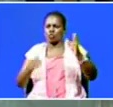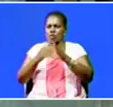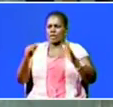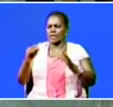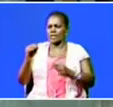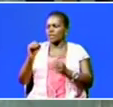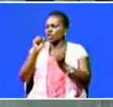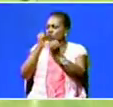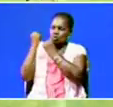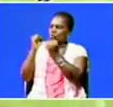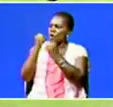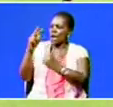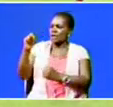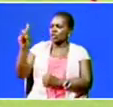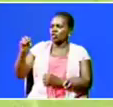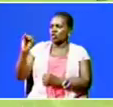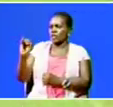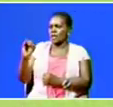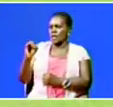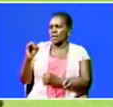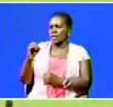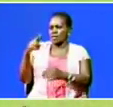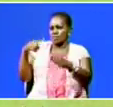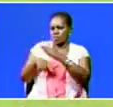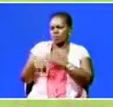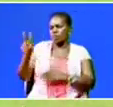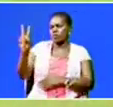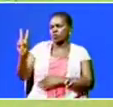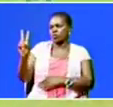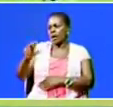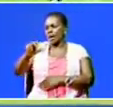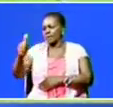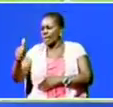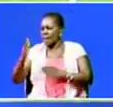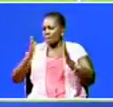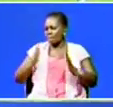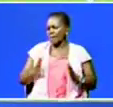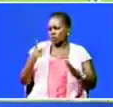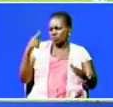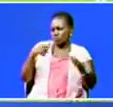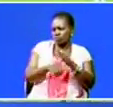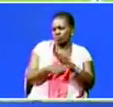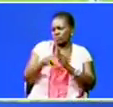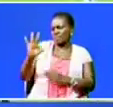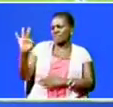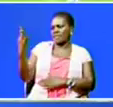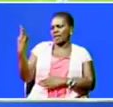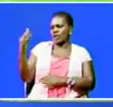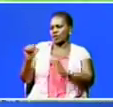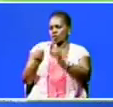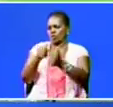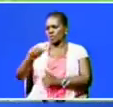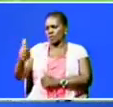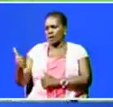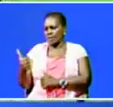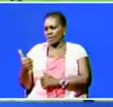Zoya Sugar hii leo. Timothy Otieno alifungia Taska mabao mawili huku Michael Madoya akifunga la tatu. Katika mechi nyingine